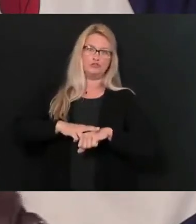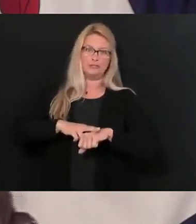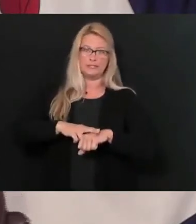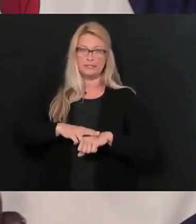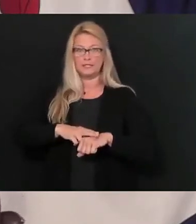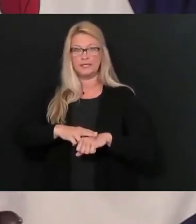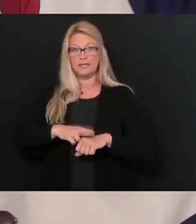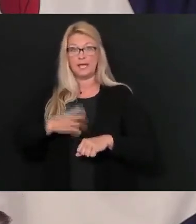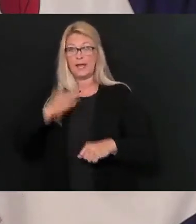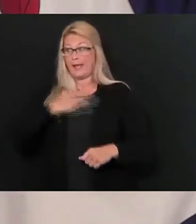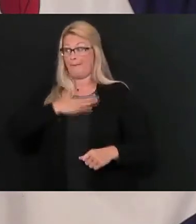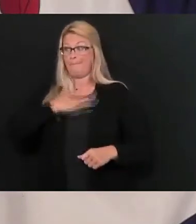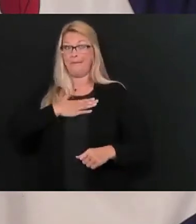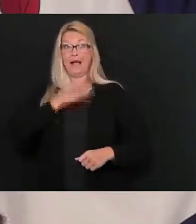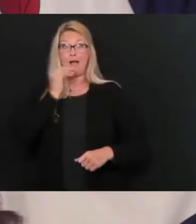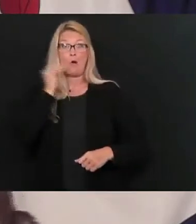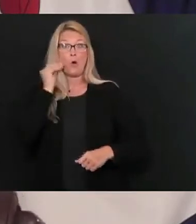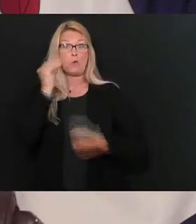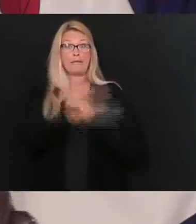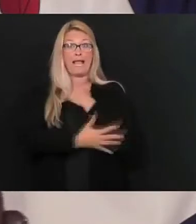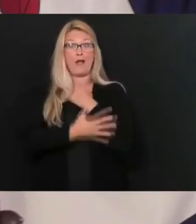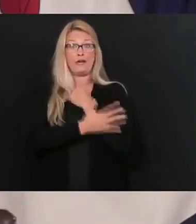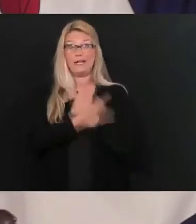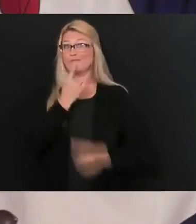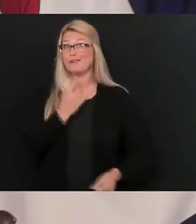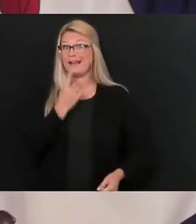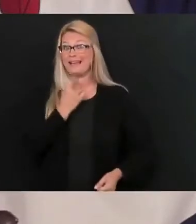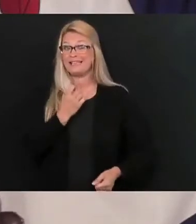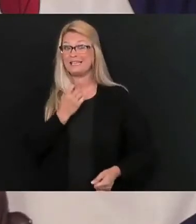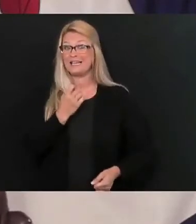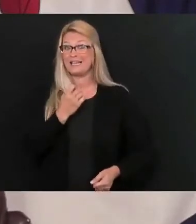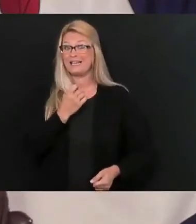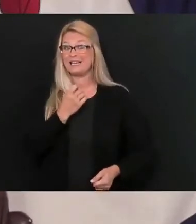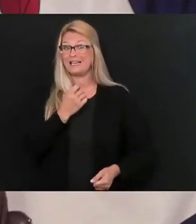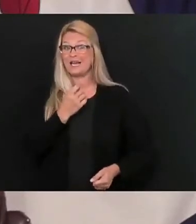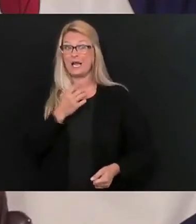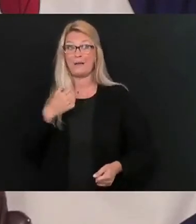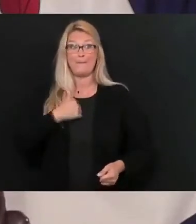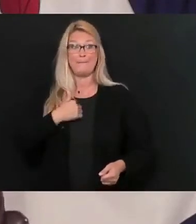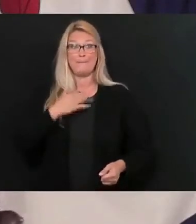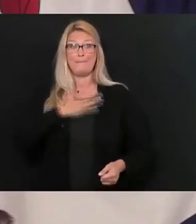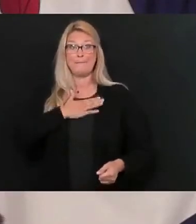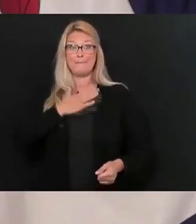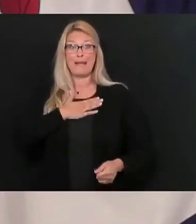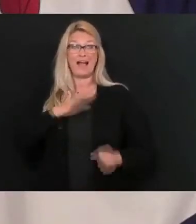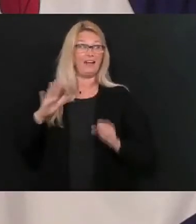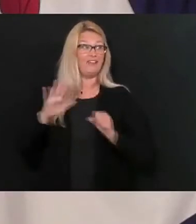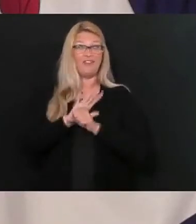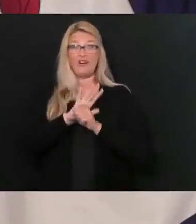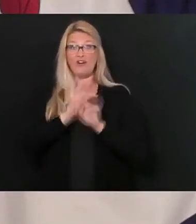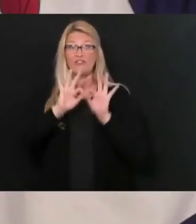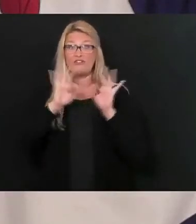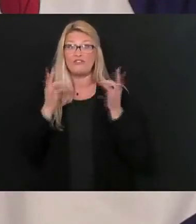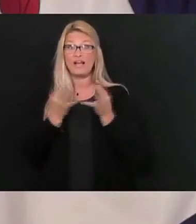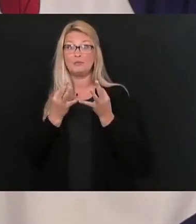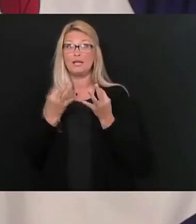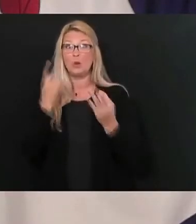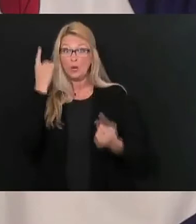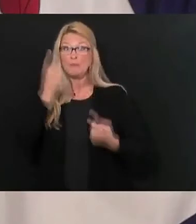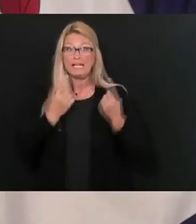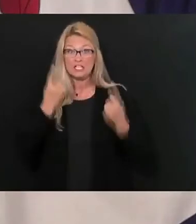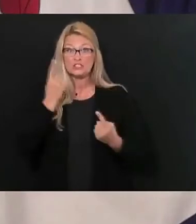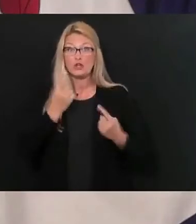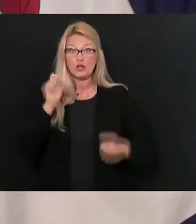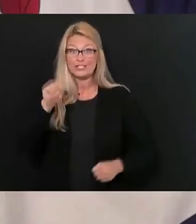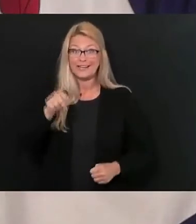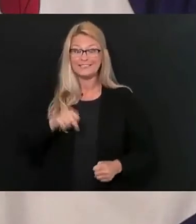if my county were in the red, not only would my entire family would absolutely be very concerned. And